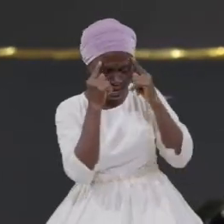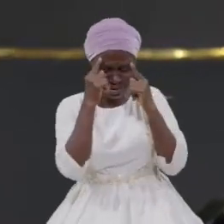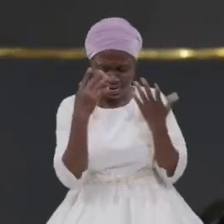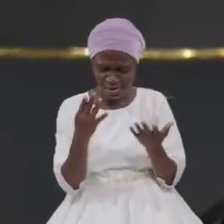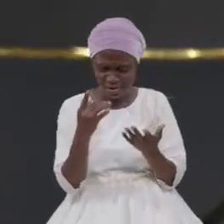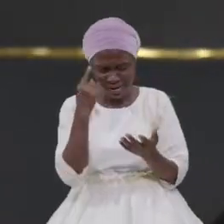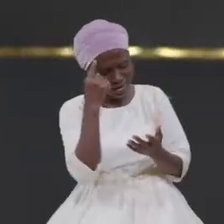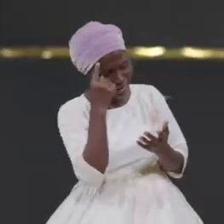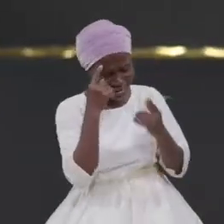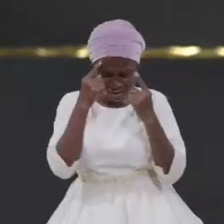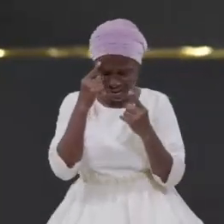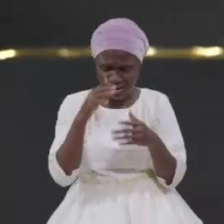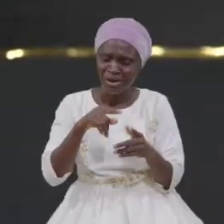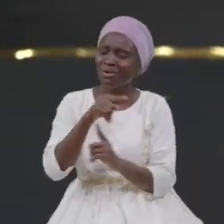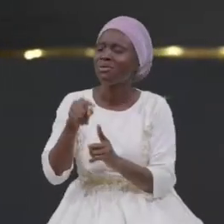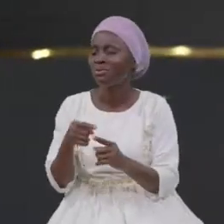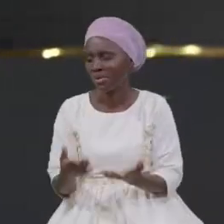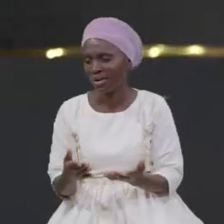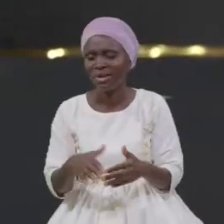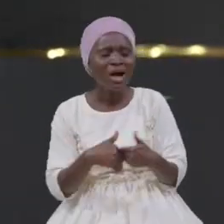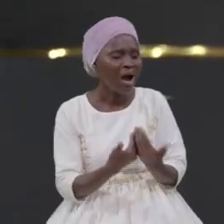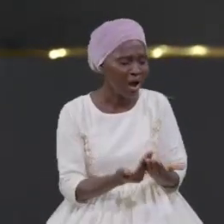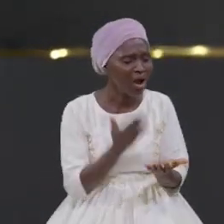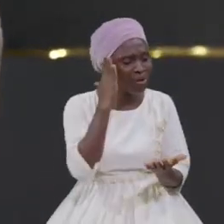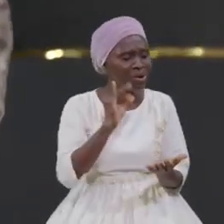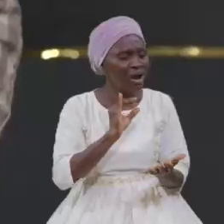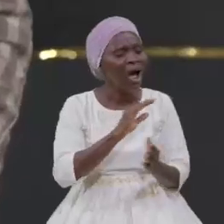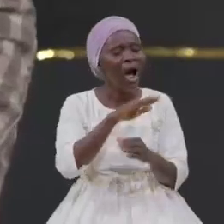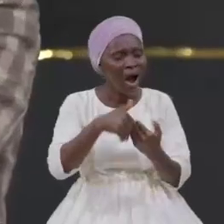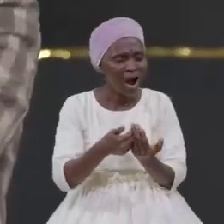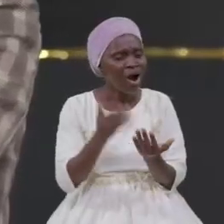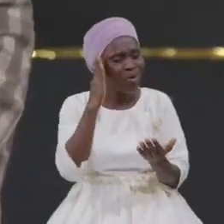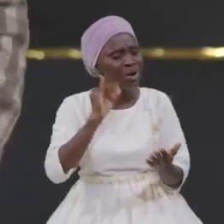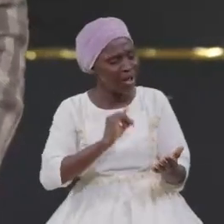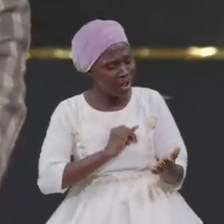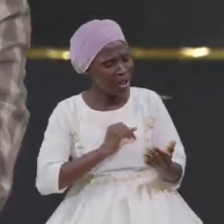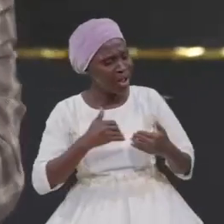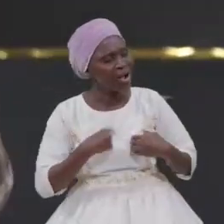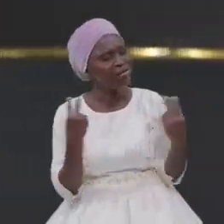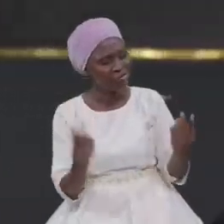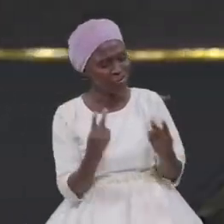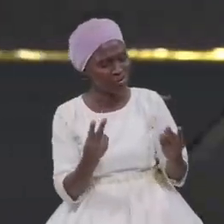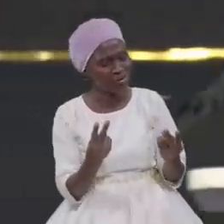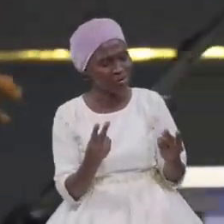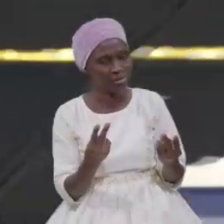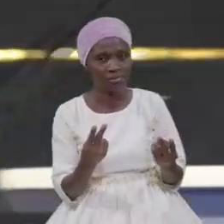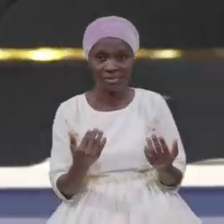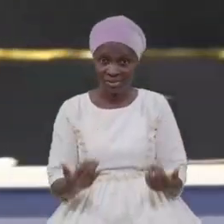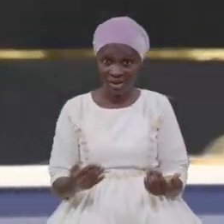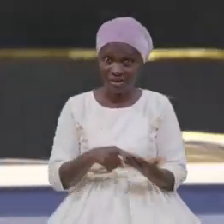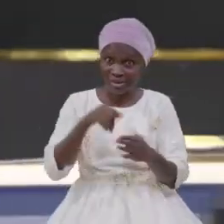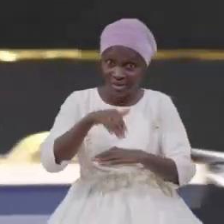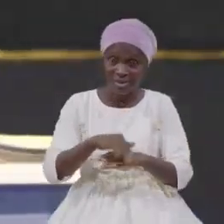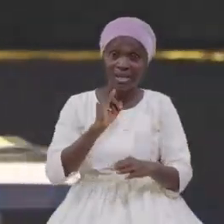when, how will I have the victory? Tonight is that night. Because it